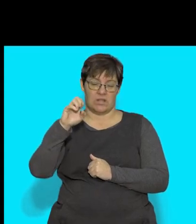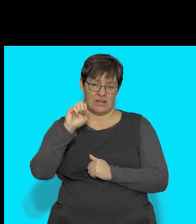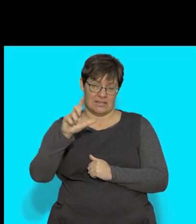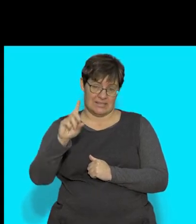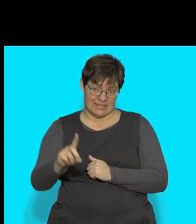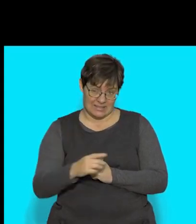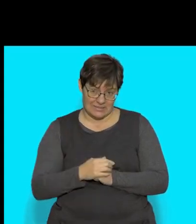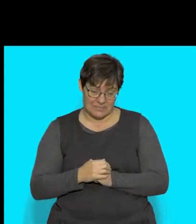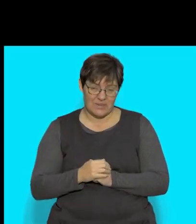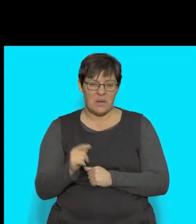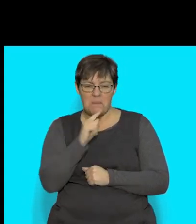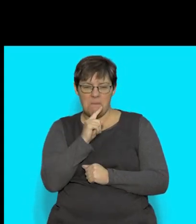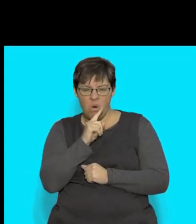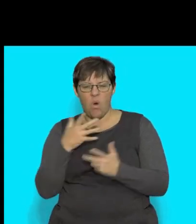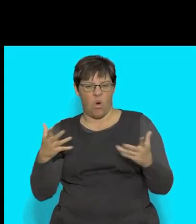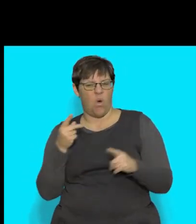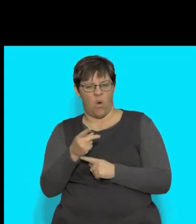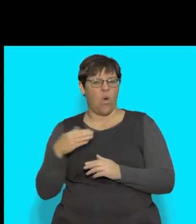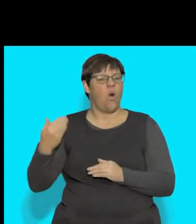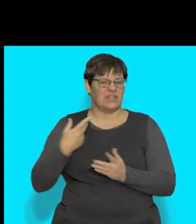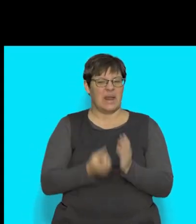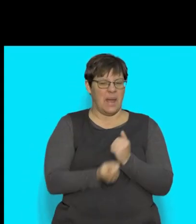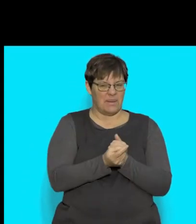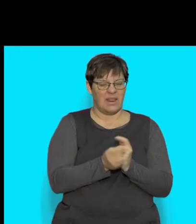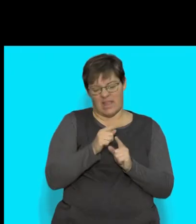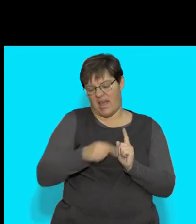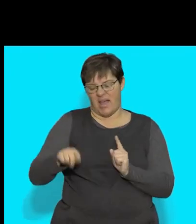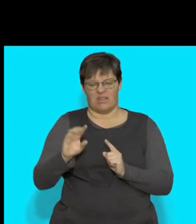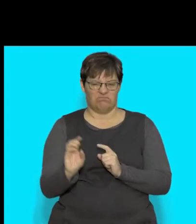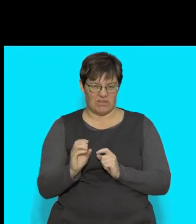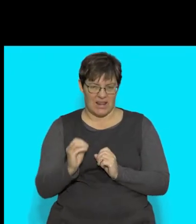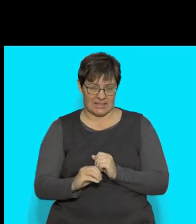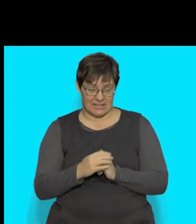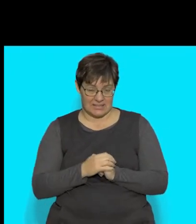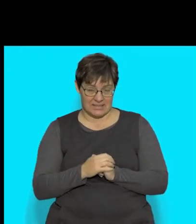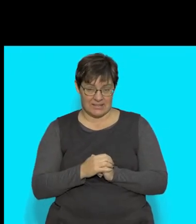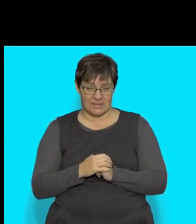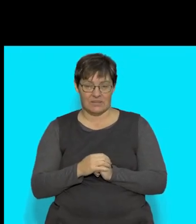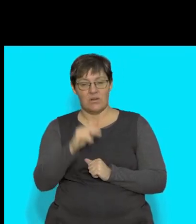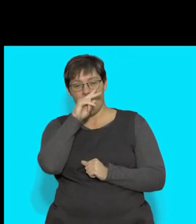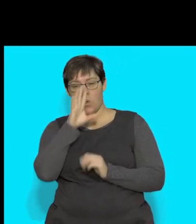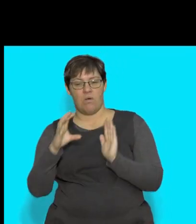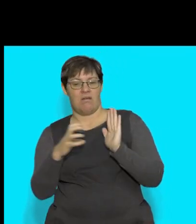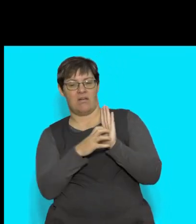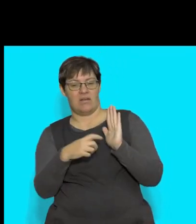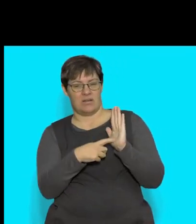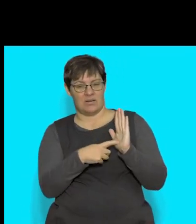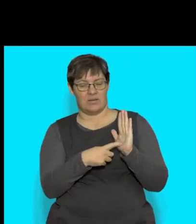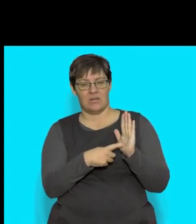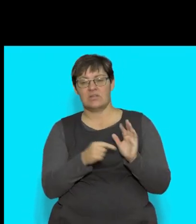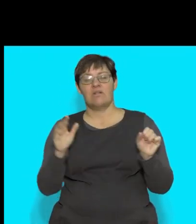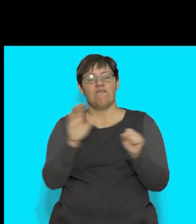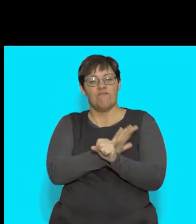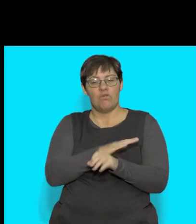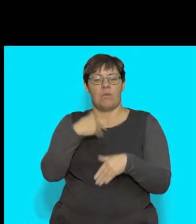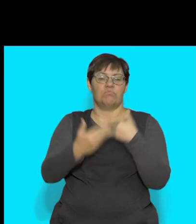going to happen a bit more often than in the rest. Now if we have a look at this diagram, we can look at the